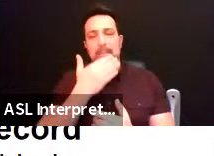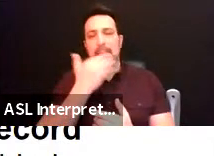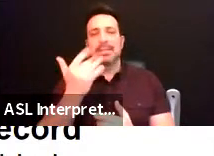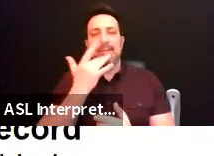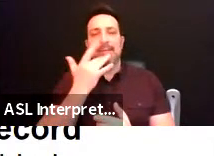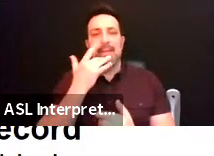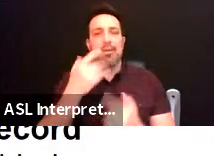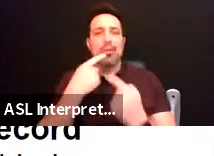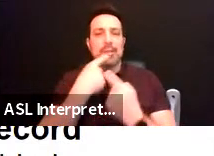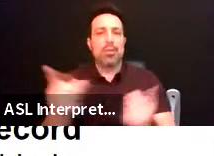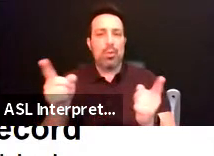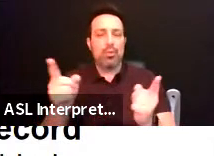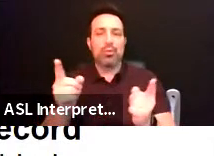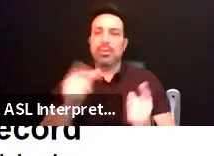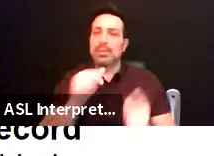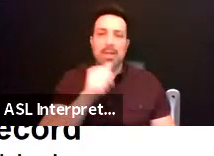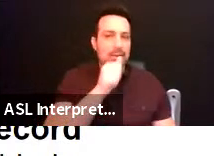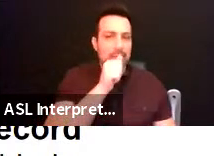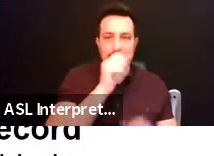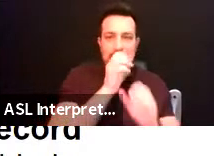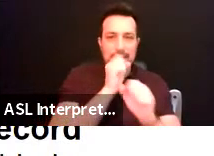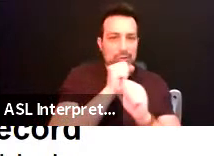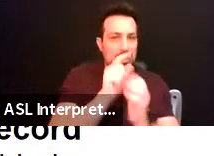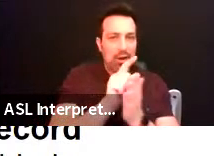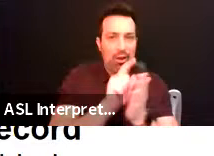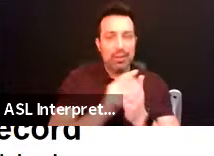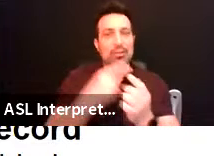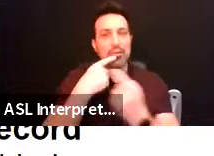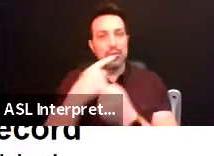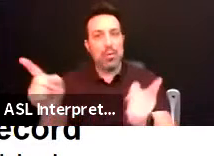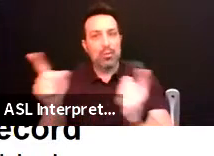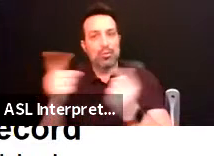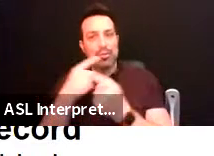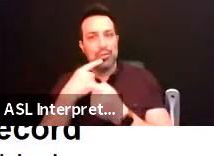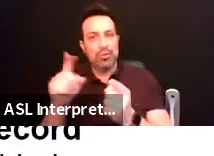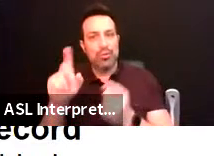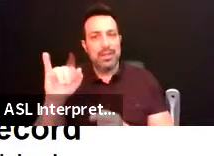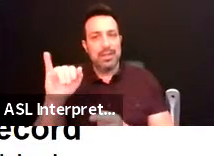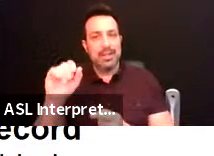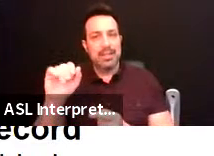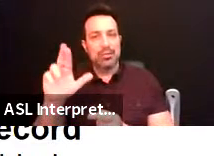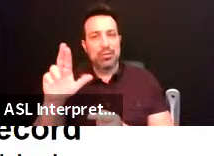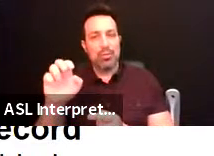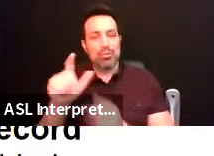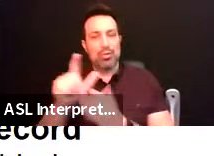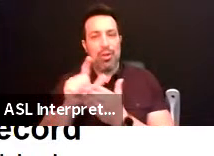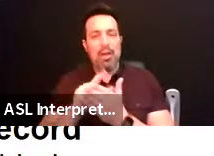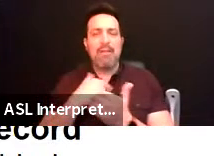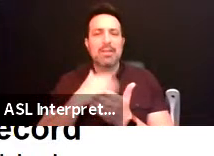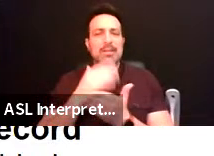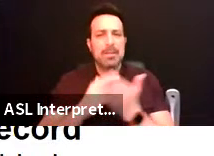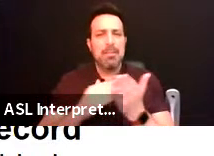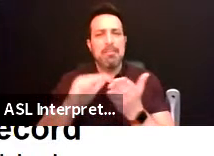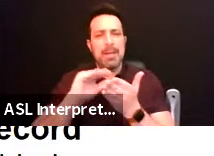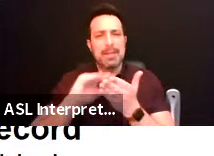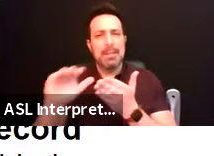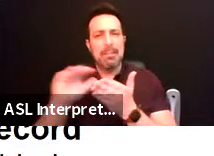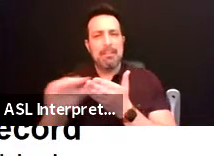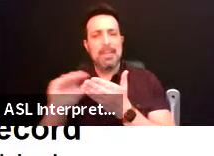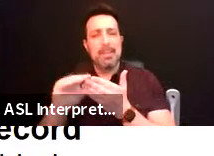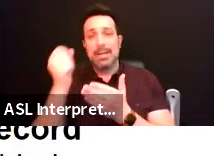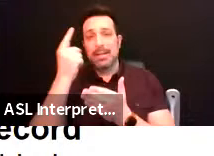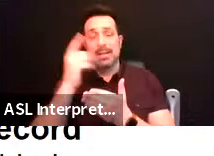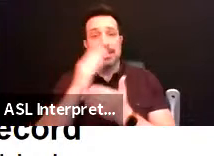a confidentiality law. There's quite a few exemptions, but some of them are